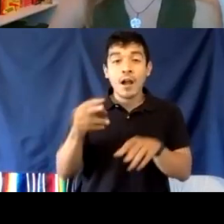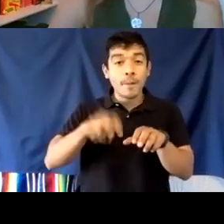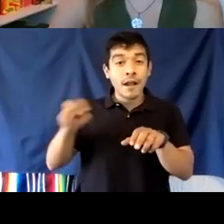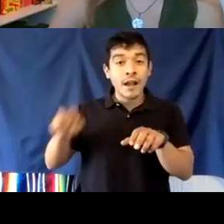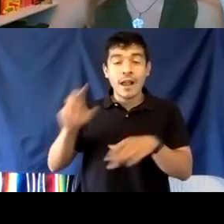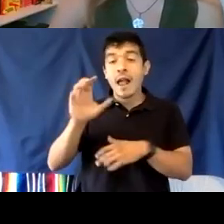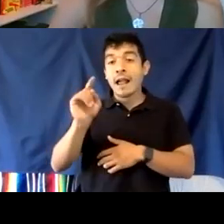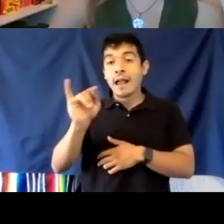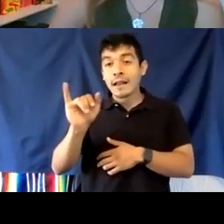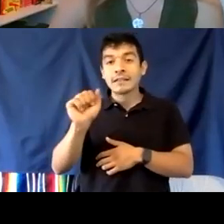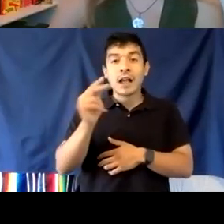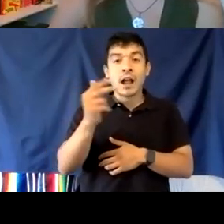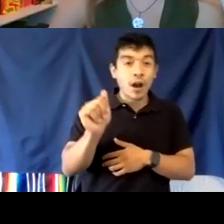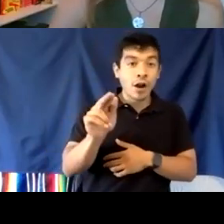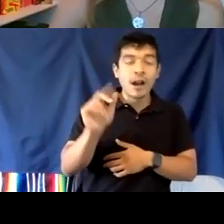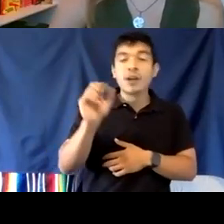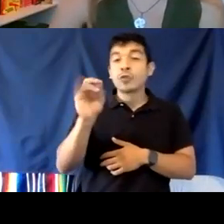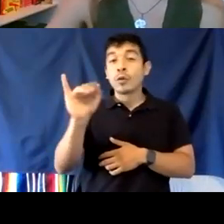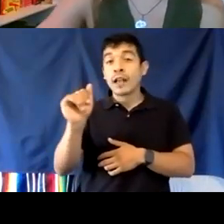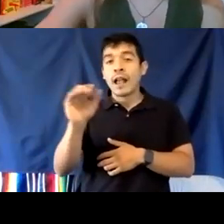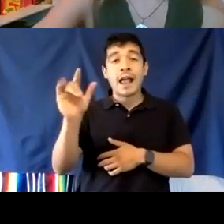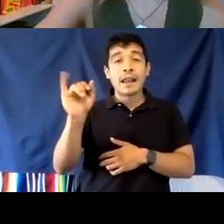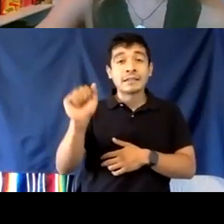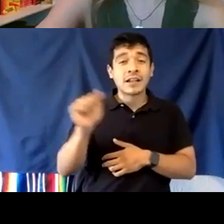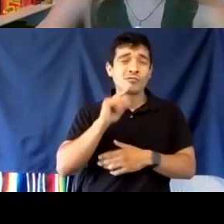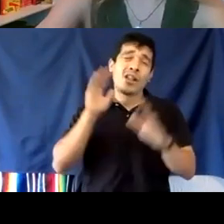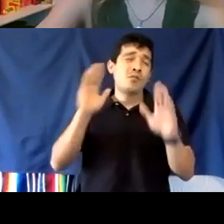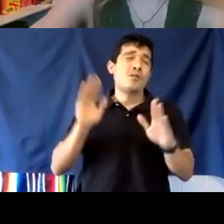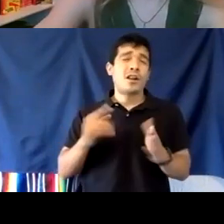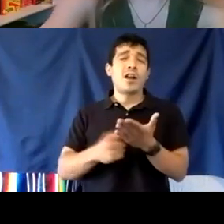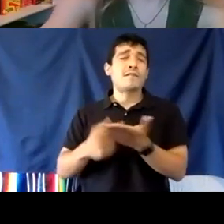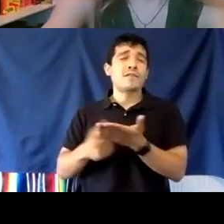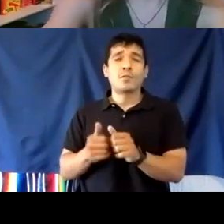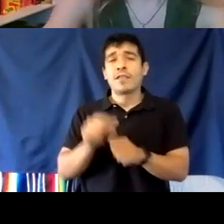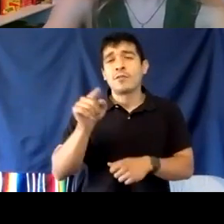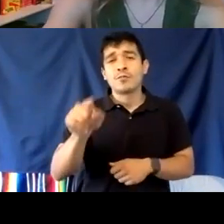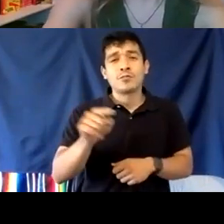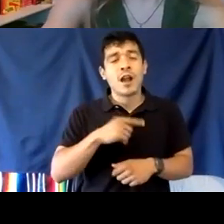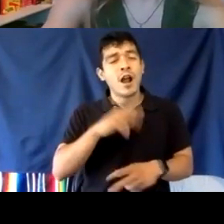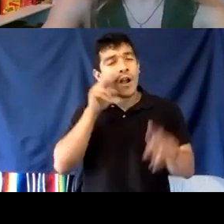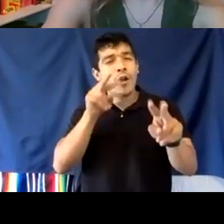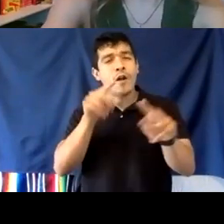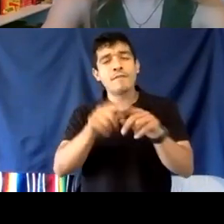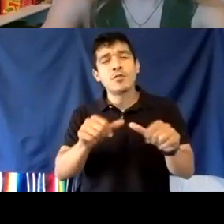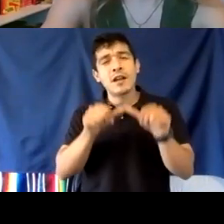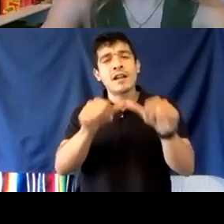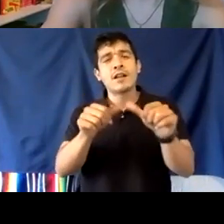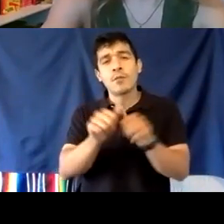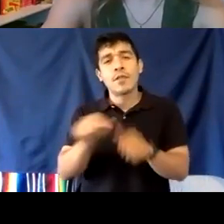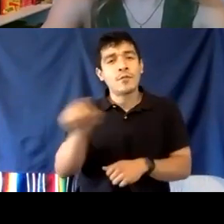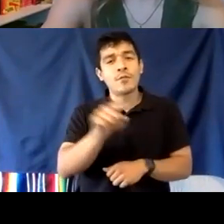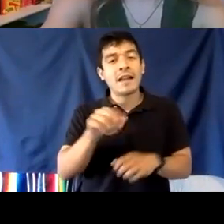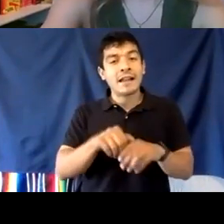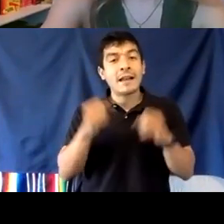Caty, Sahar, Sonya, and Lisa. It's been a really great conversation. We're looking forward to continuing this in many, you